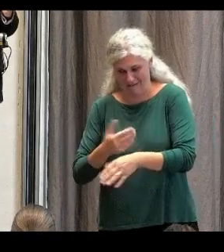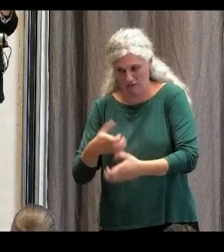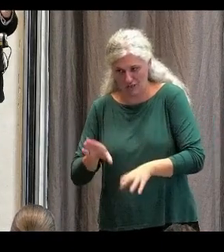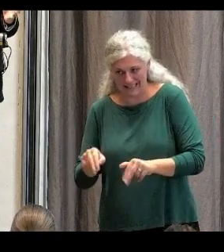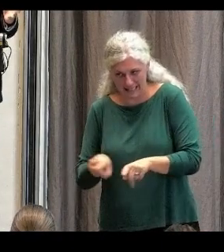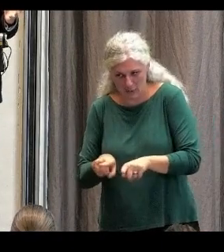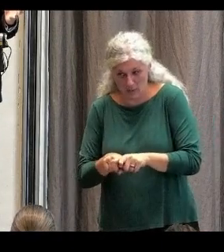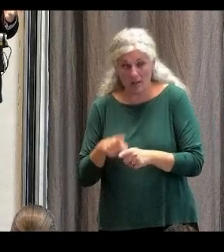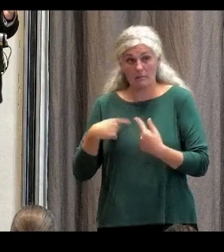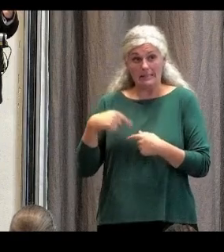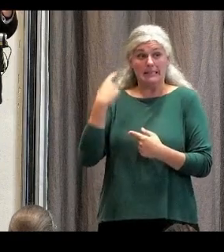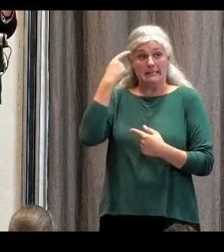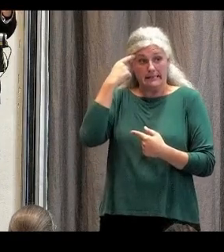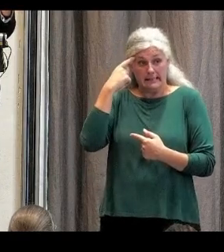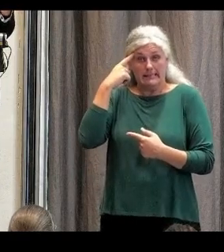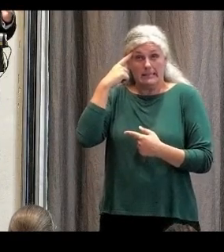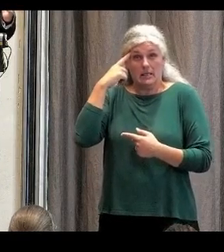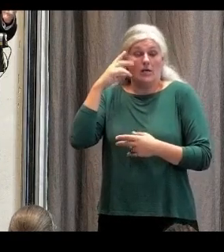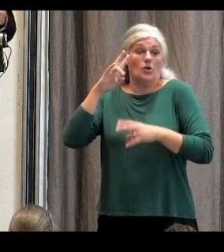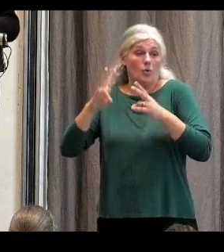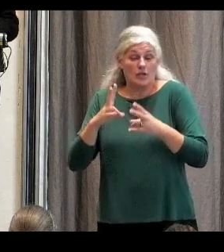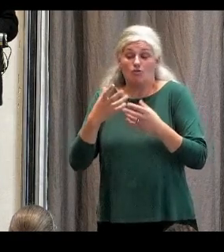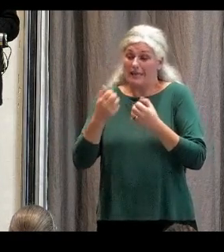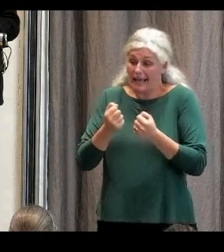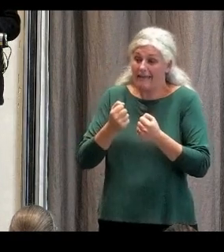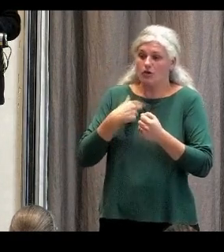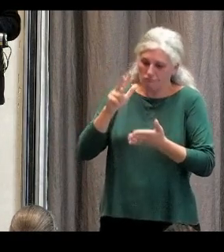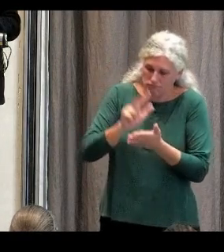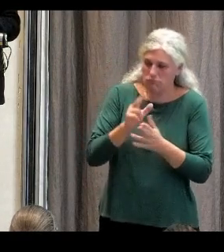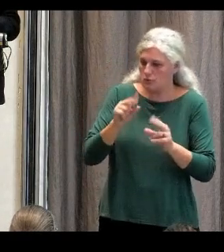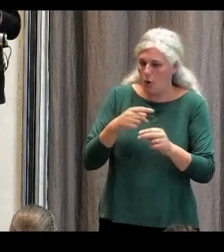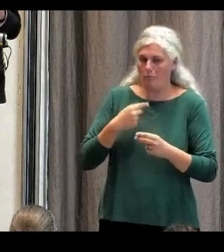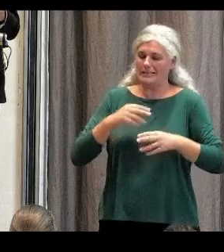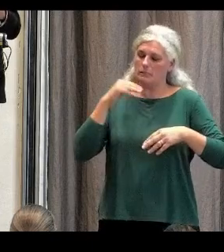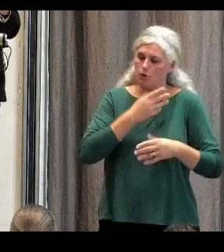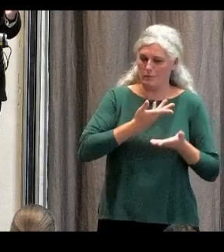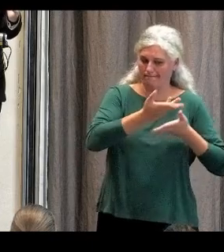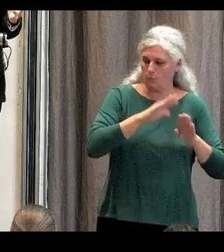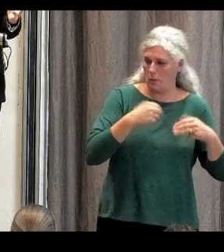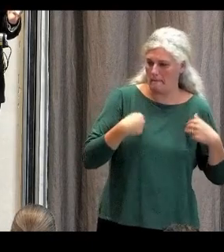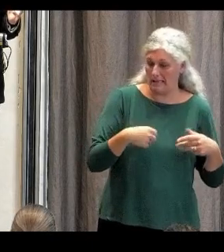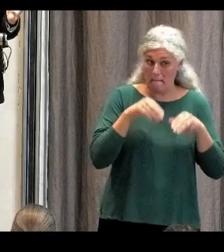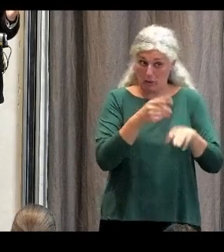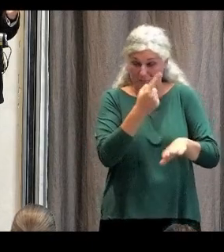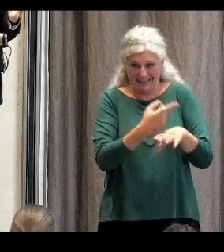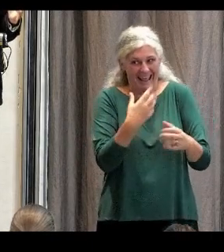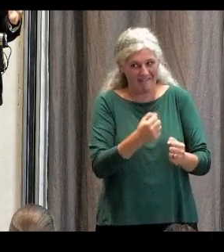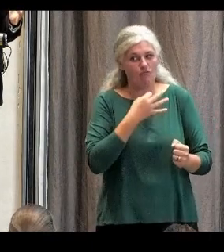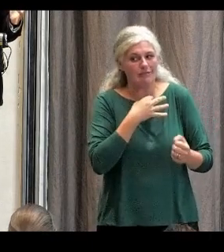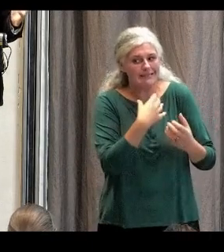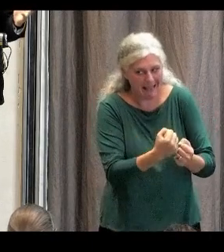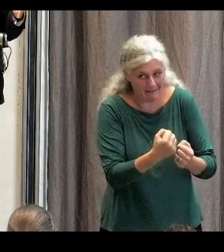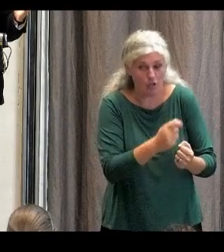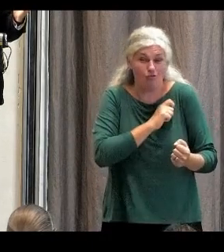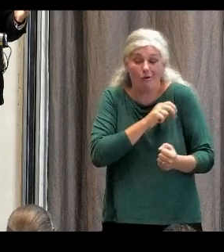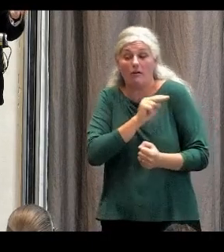raised, it hasn't been proven, but it's important that we have a conversation with men and say that this possibility has been raised. We don't know whether it's